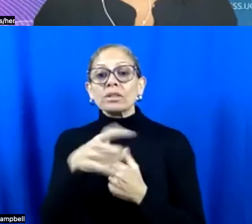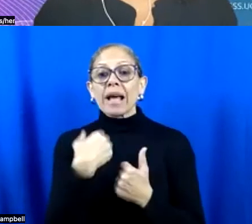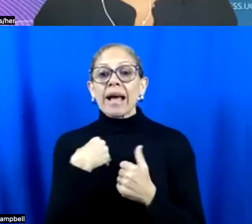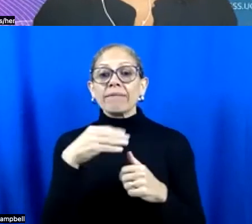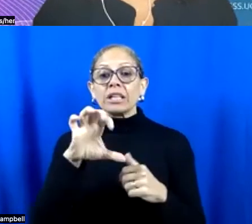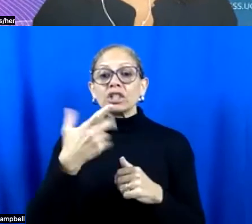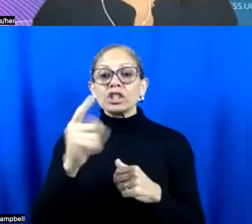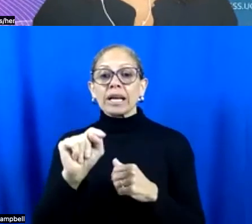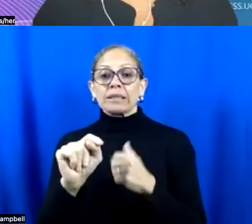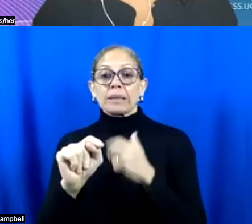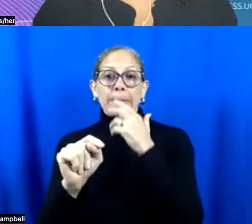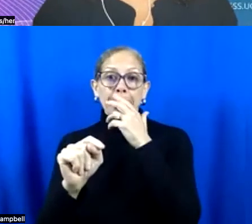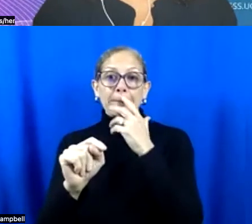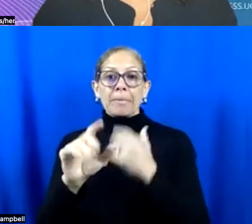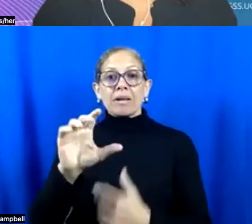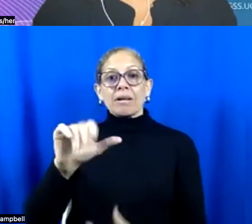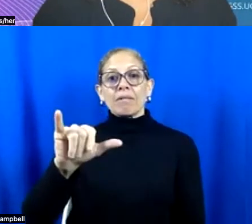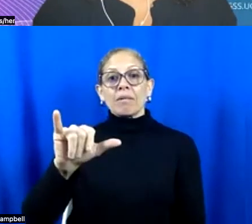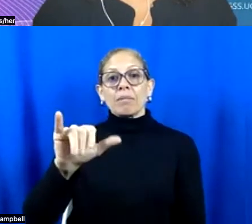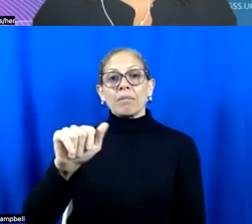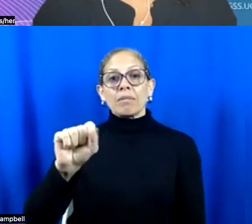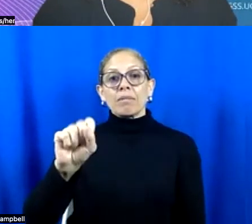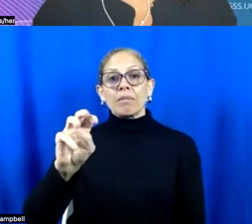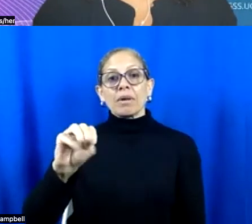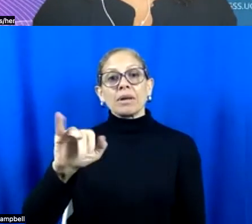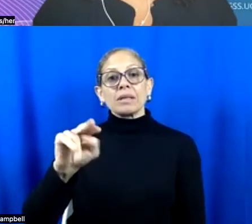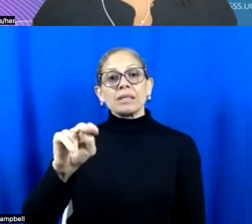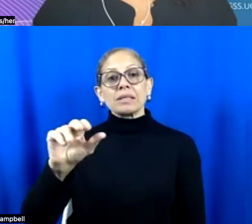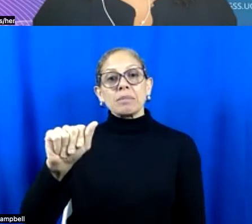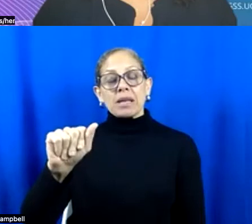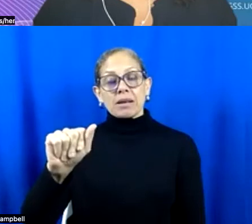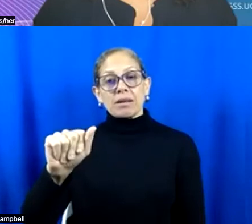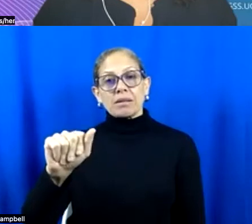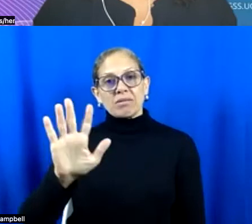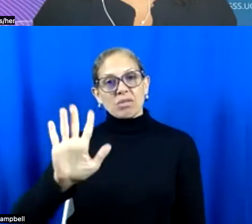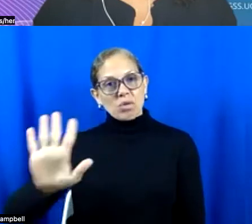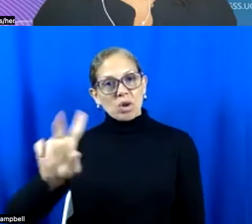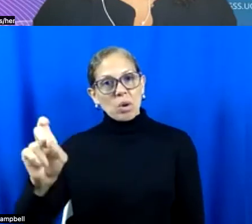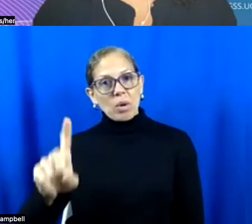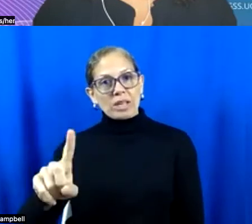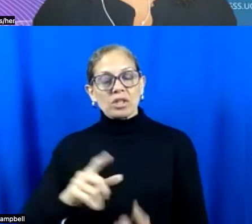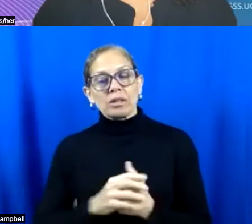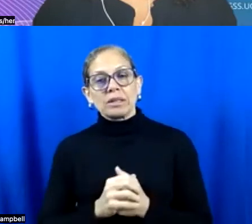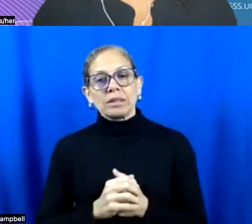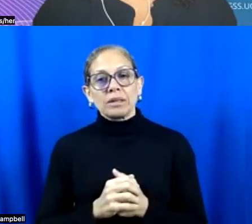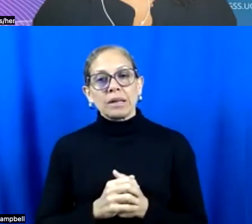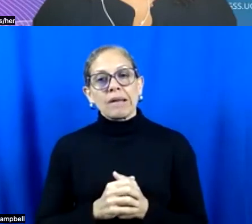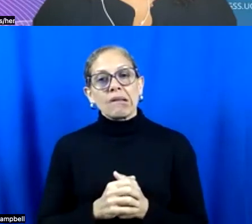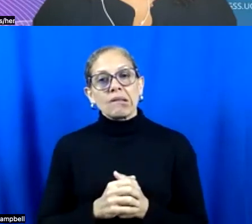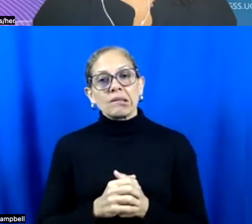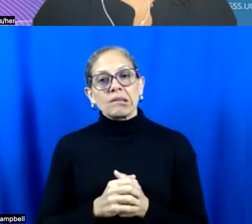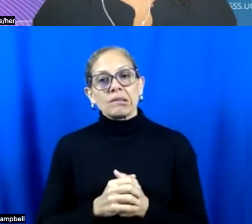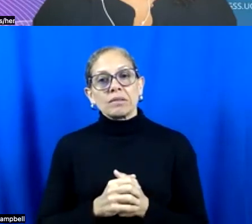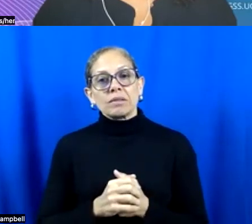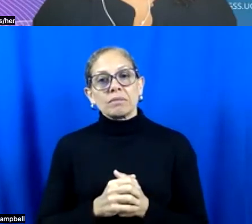chat from Yasmina. And the question that Yasmina has is, what has been the most empowering